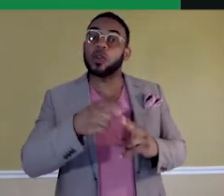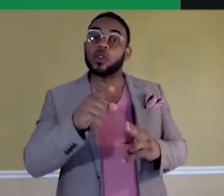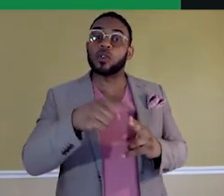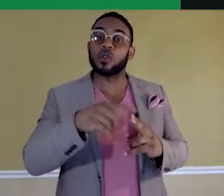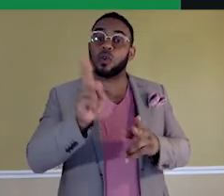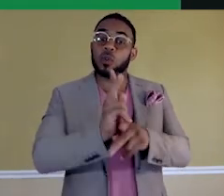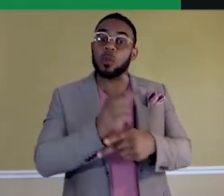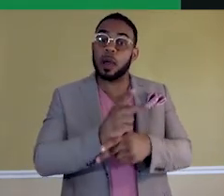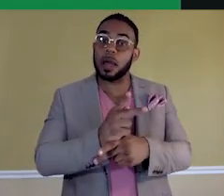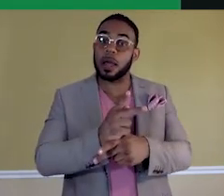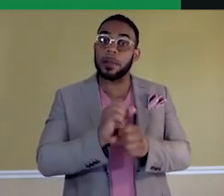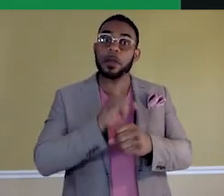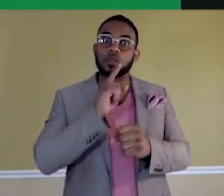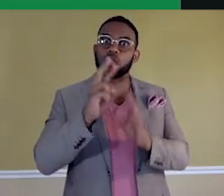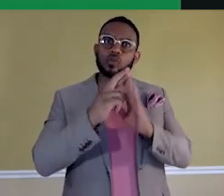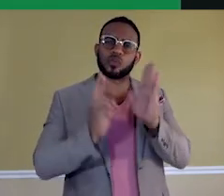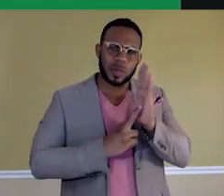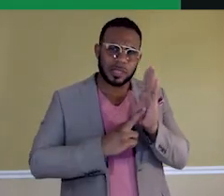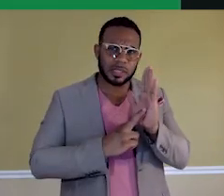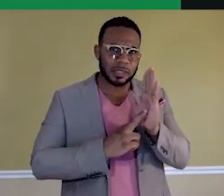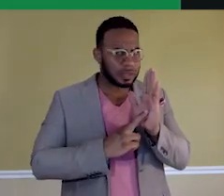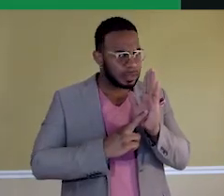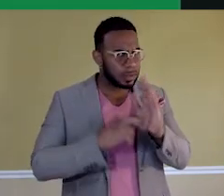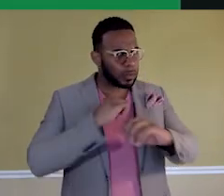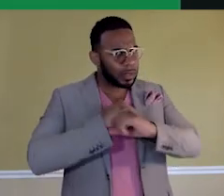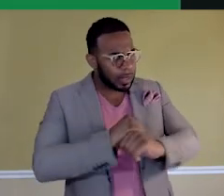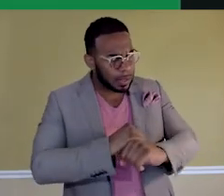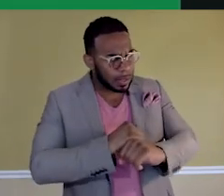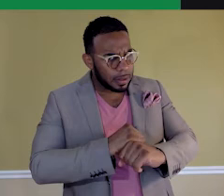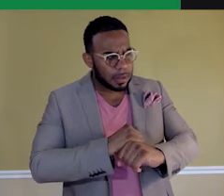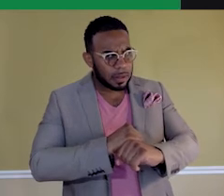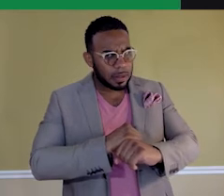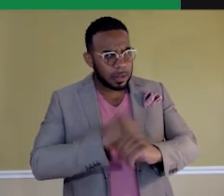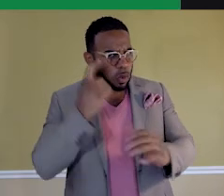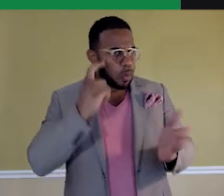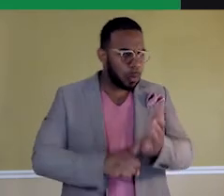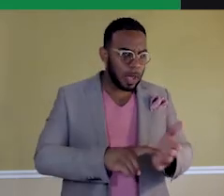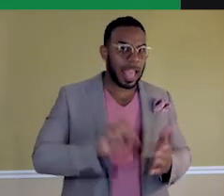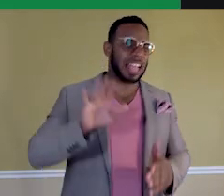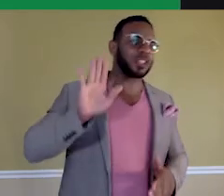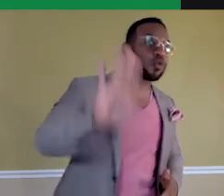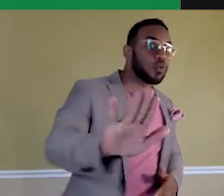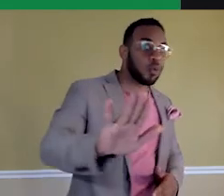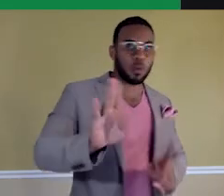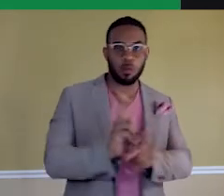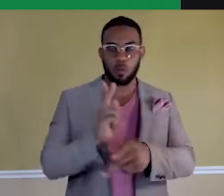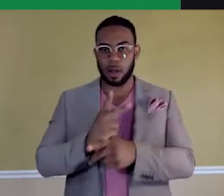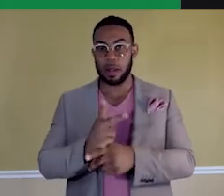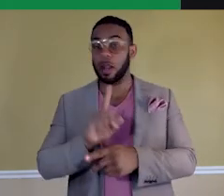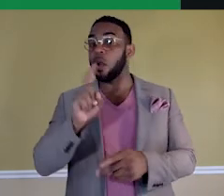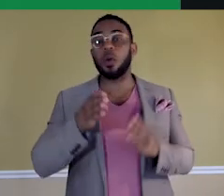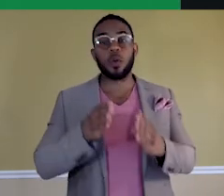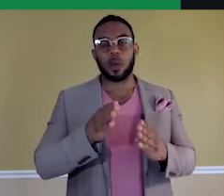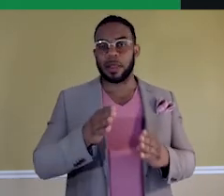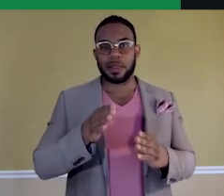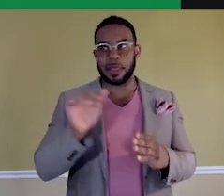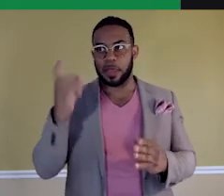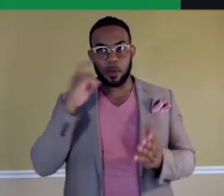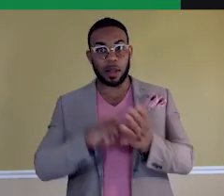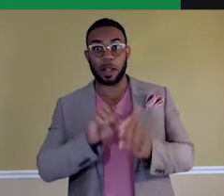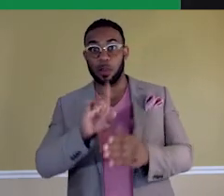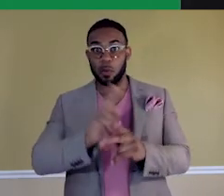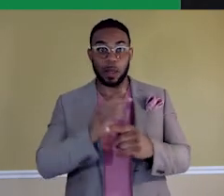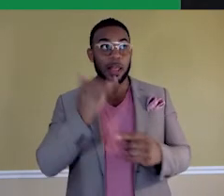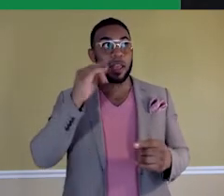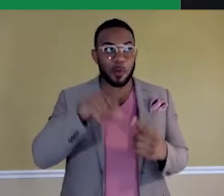your products, make sure you register them, make sure you protect them, make sure they are recognized as your product. And the only way they can be recognized as your